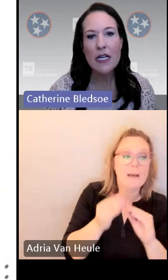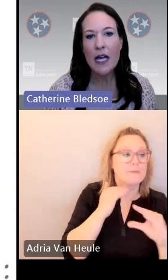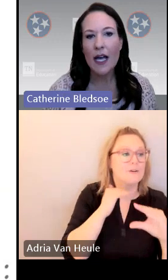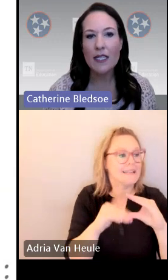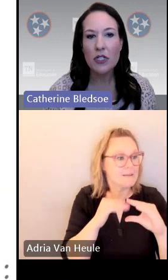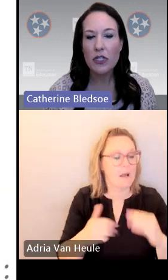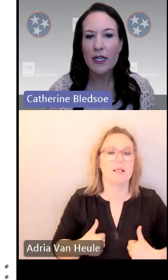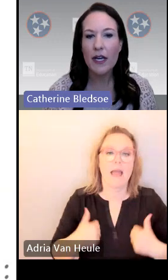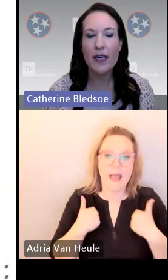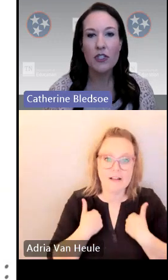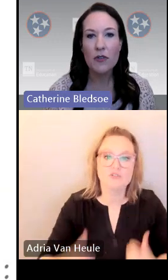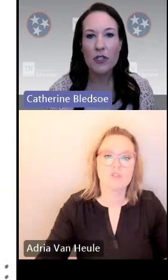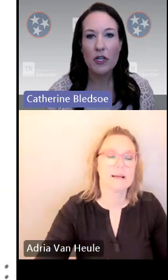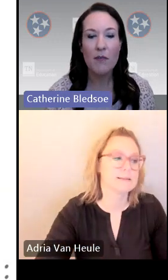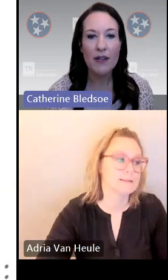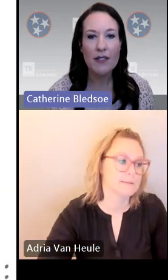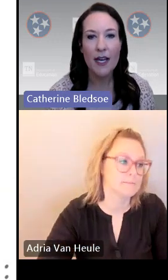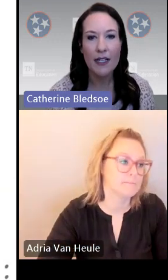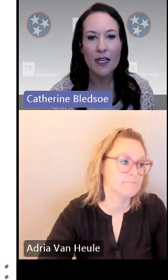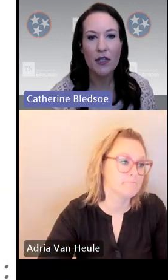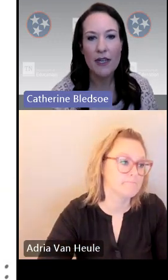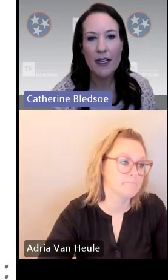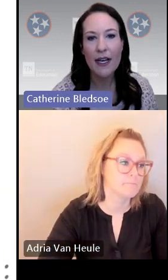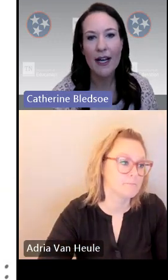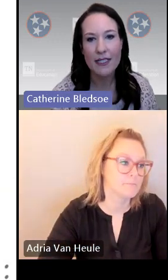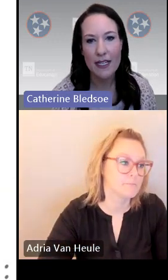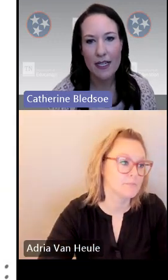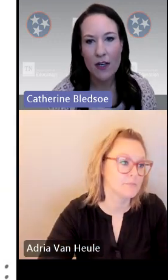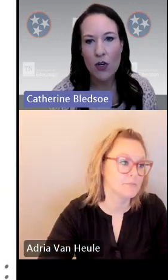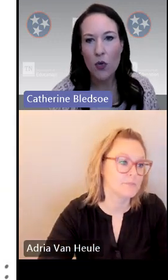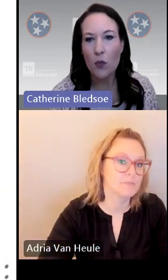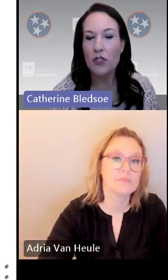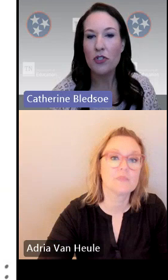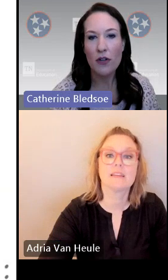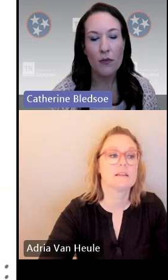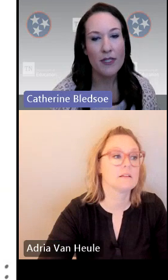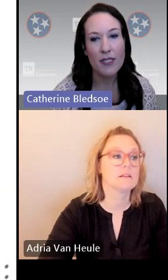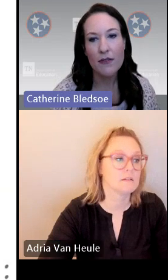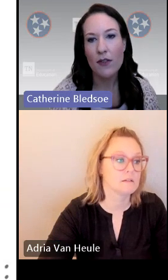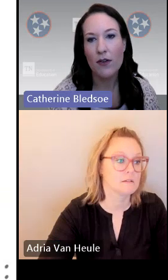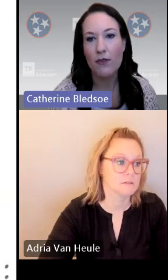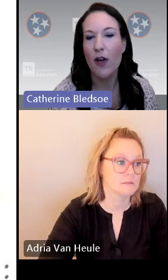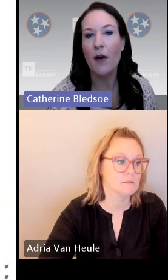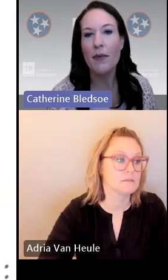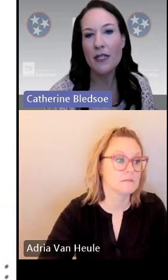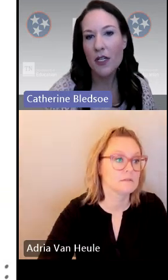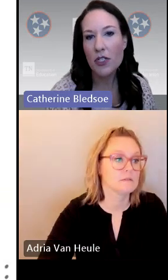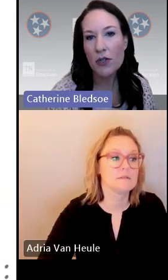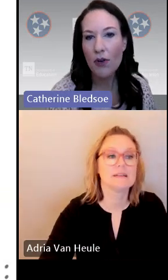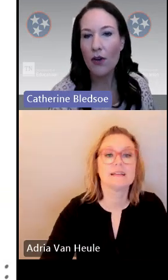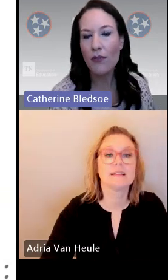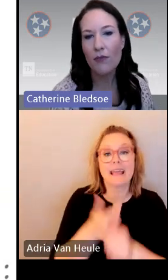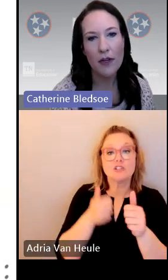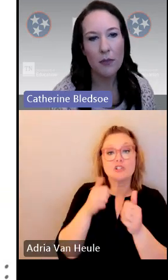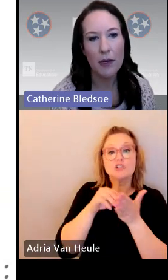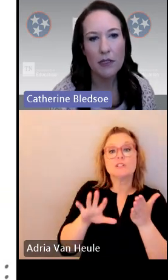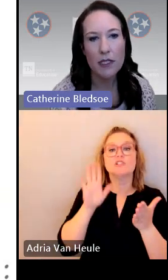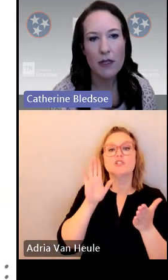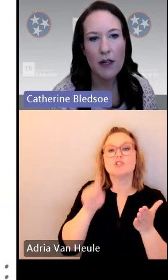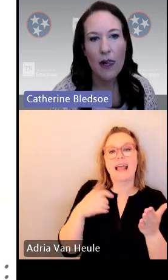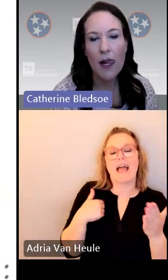address. Additionally, each student should have been assigned a unique ID, which you should have received either from ETSU or